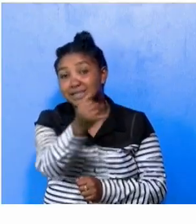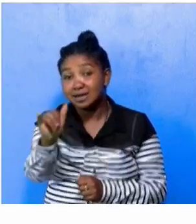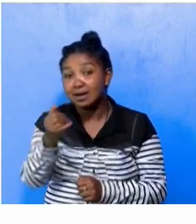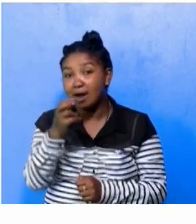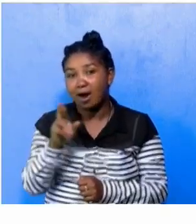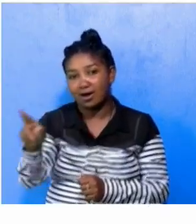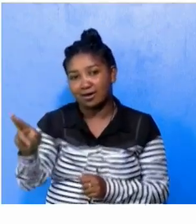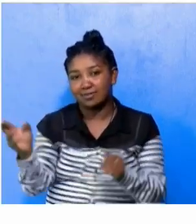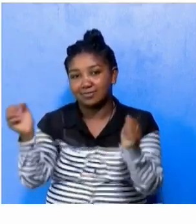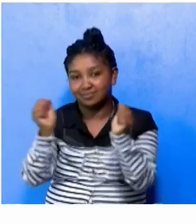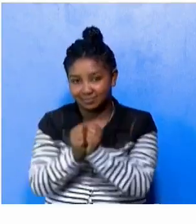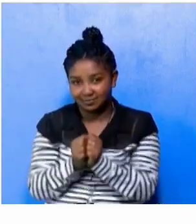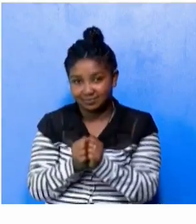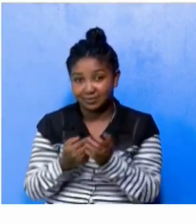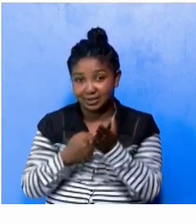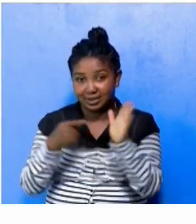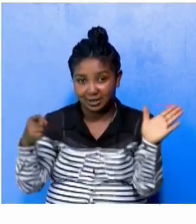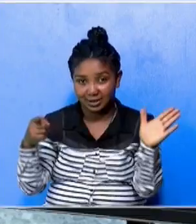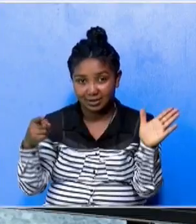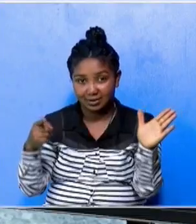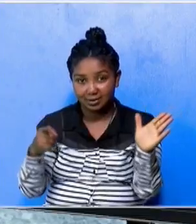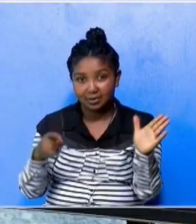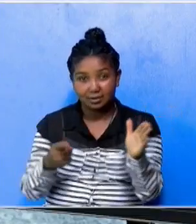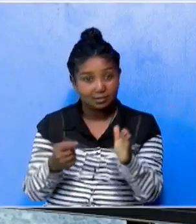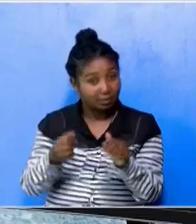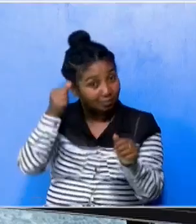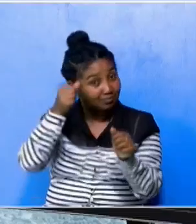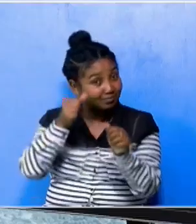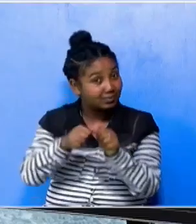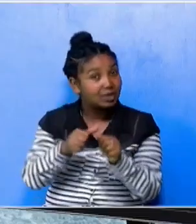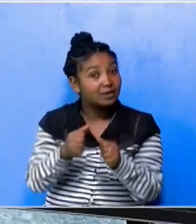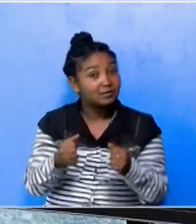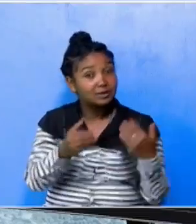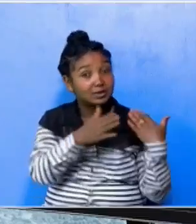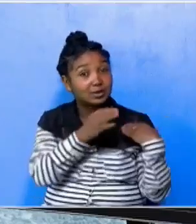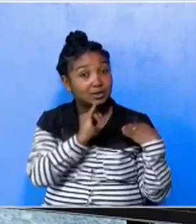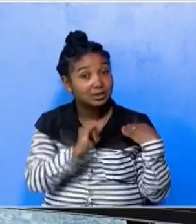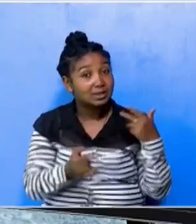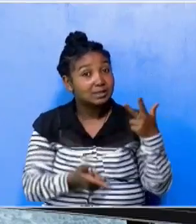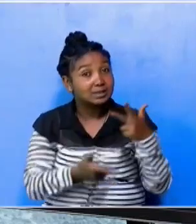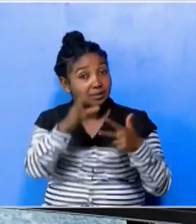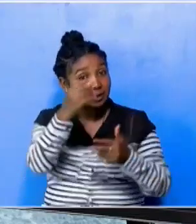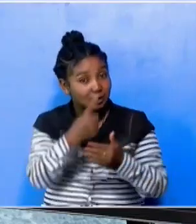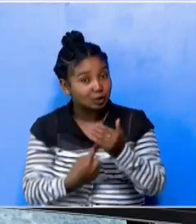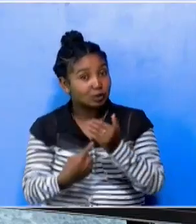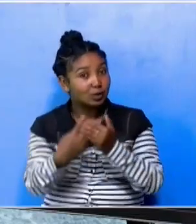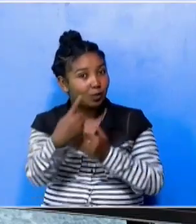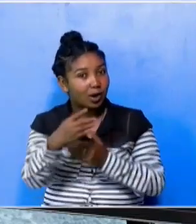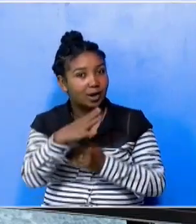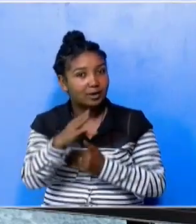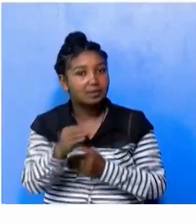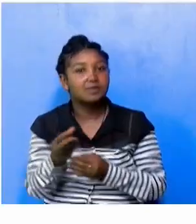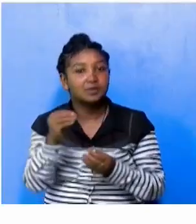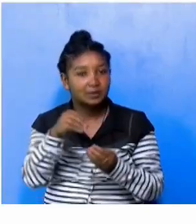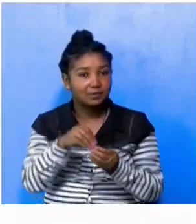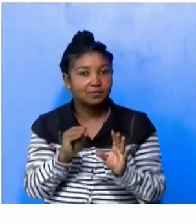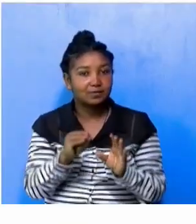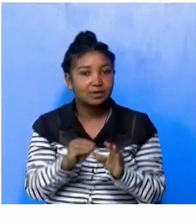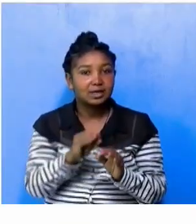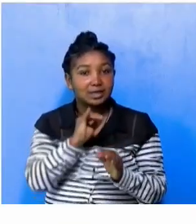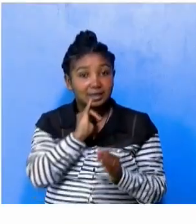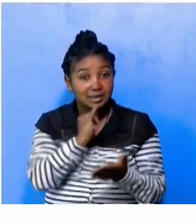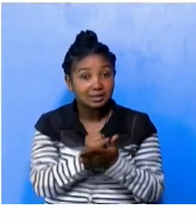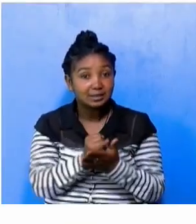are. Is it clear? Bear your mind. If the subject is third person singular, and even if it is